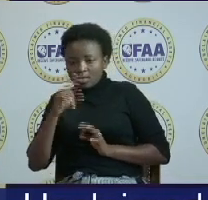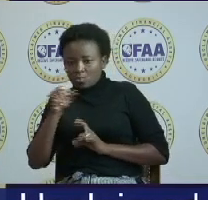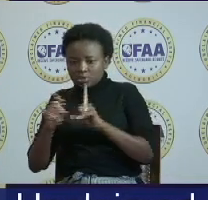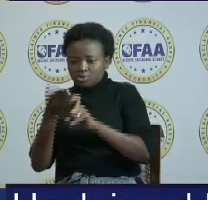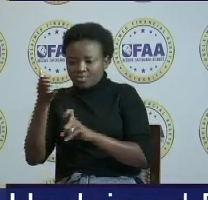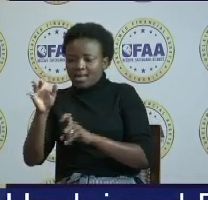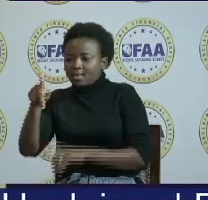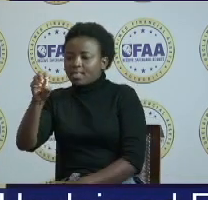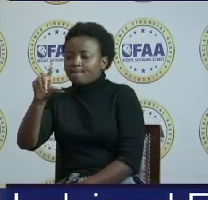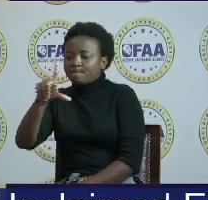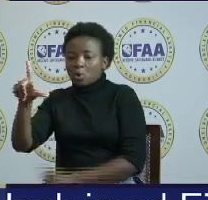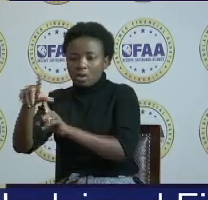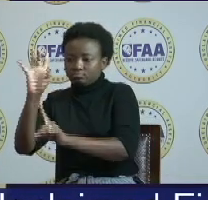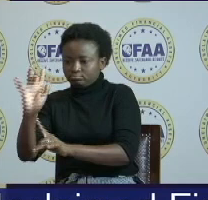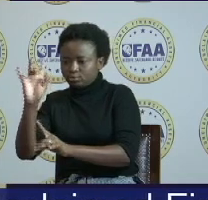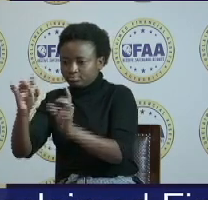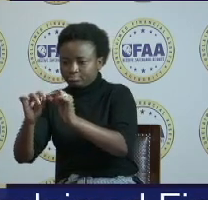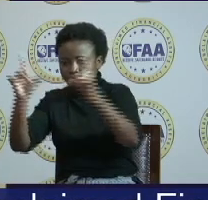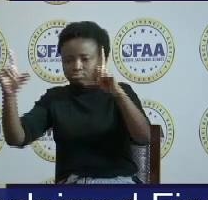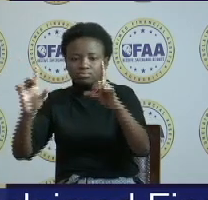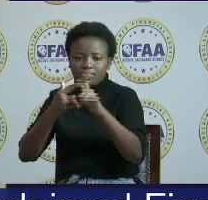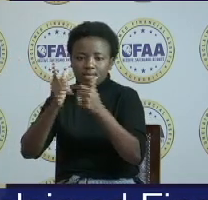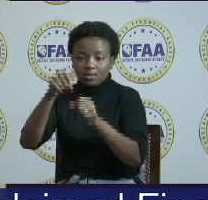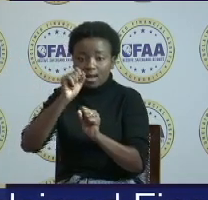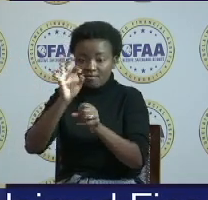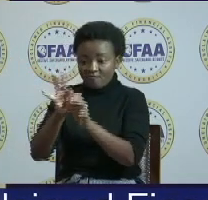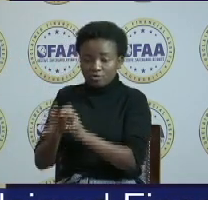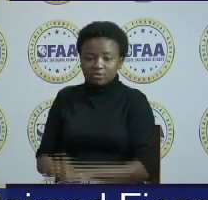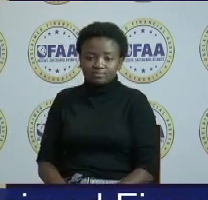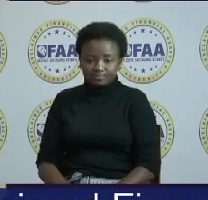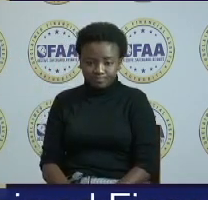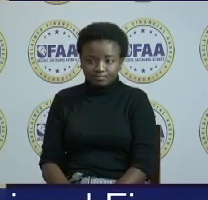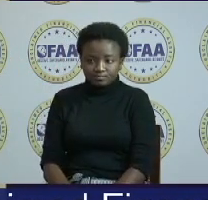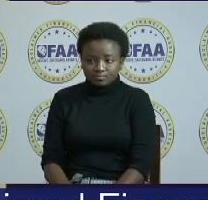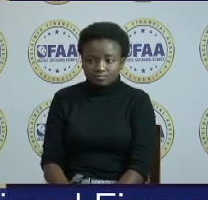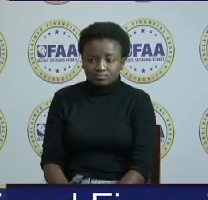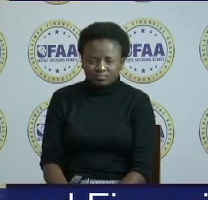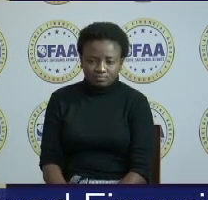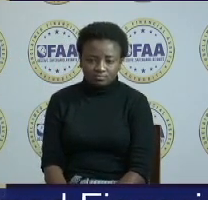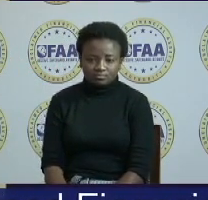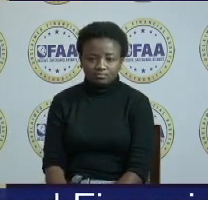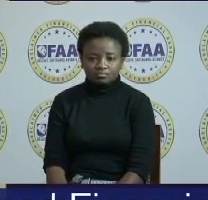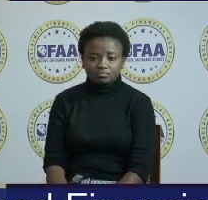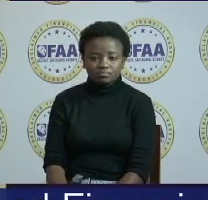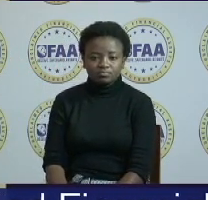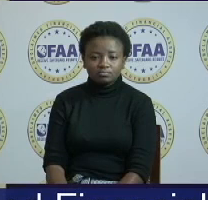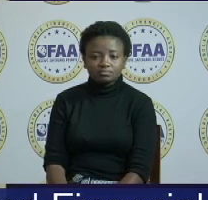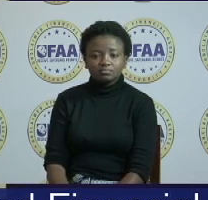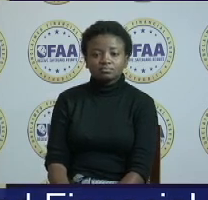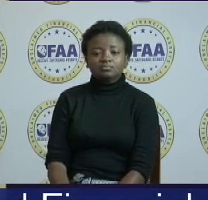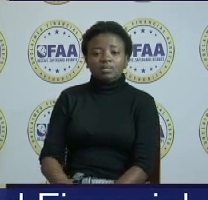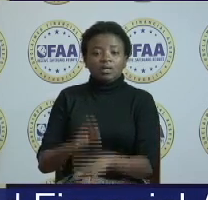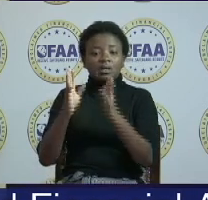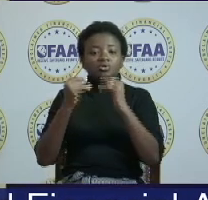was rate the UFAA online reporting portal on a scale of 1 to 5, where 1 is worst and 5 is best.